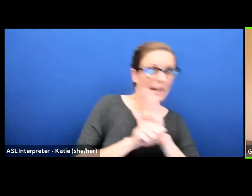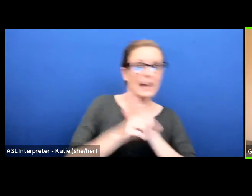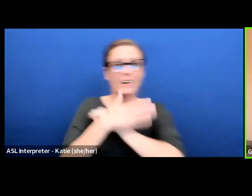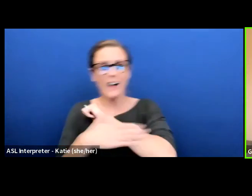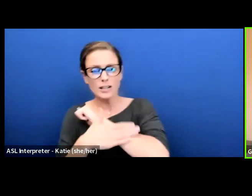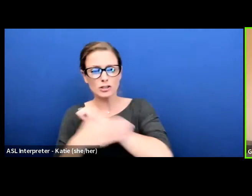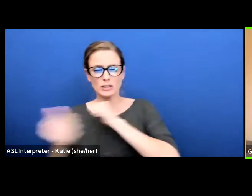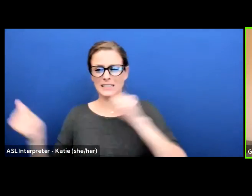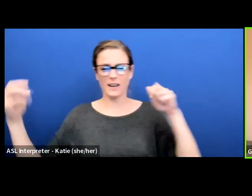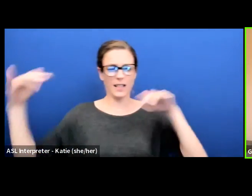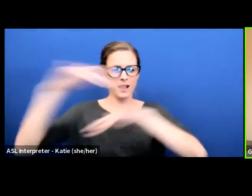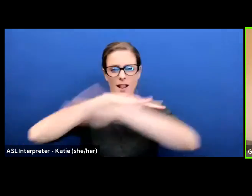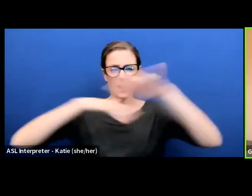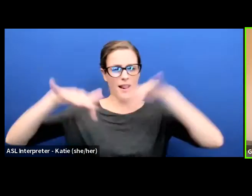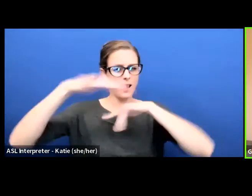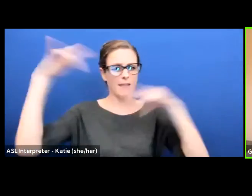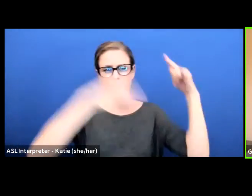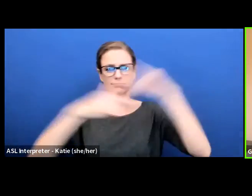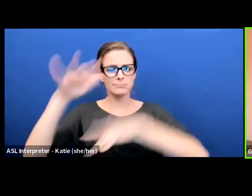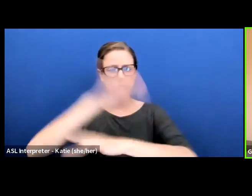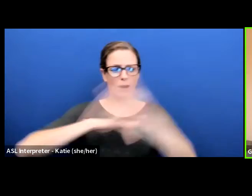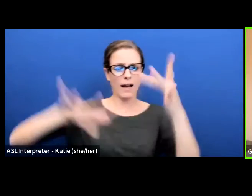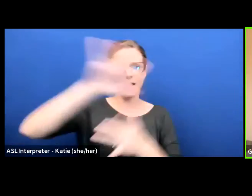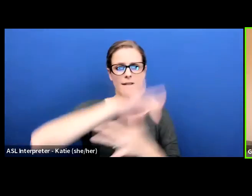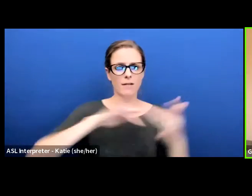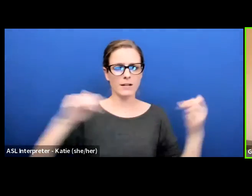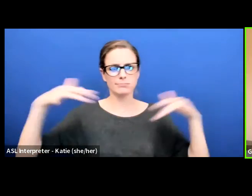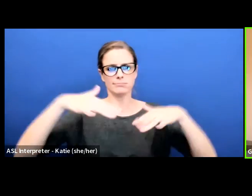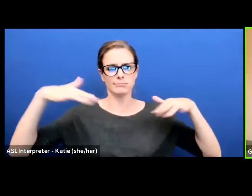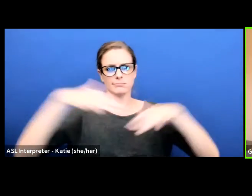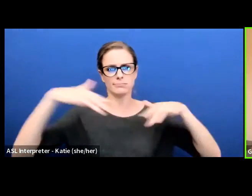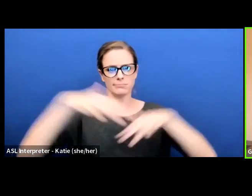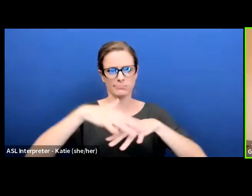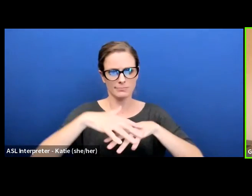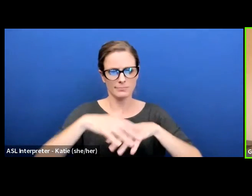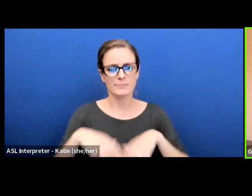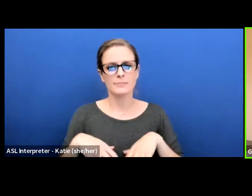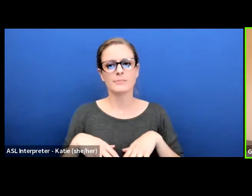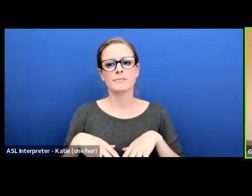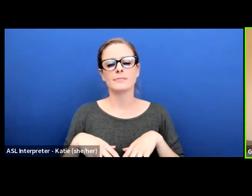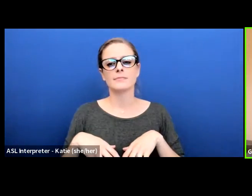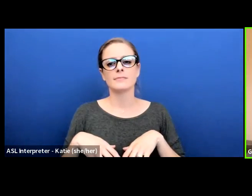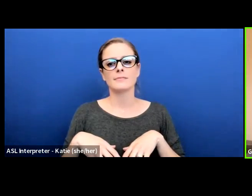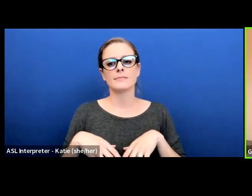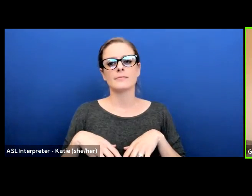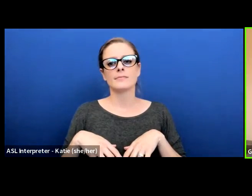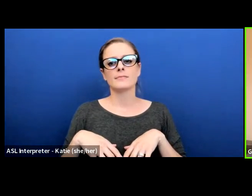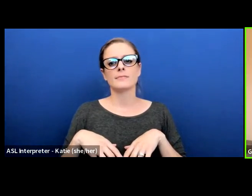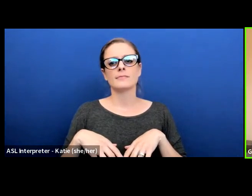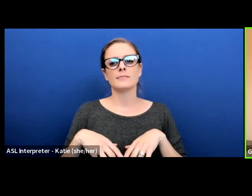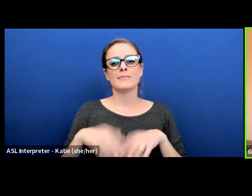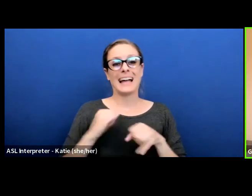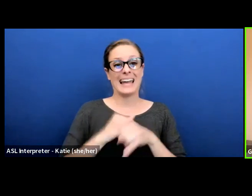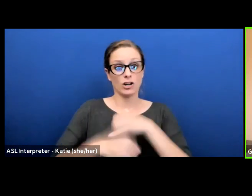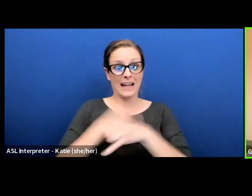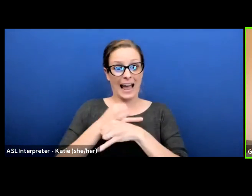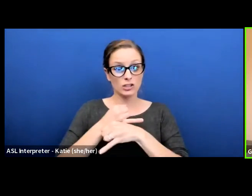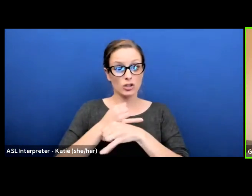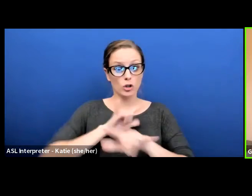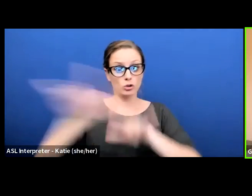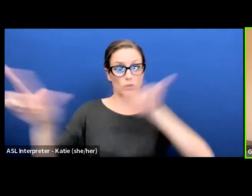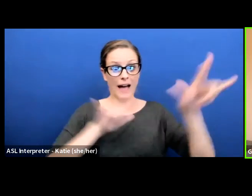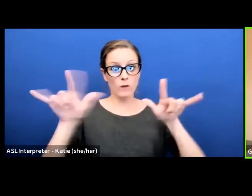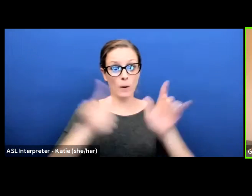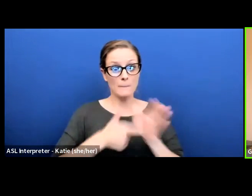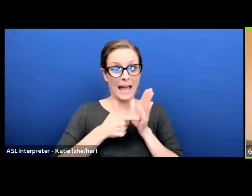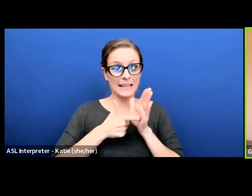and then when you see the mandate, lessen with regards to international travel in our